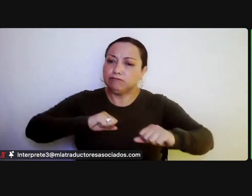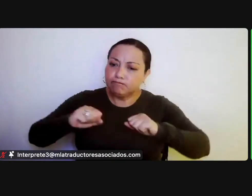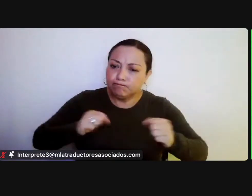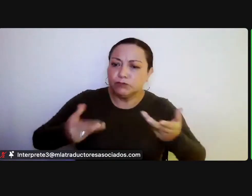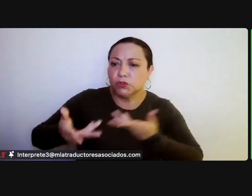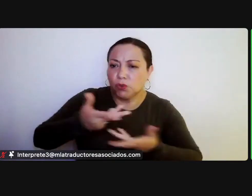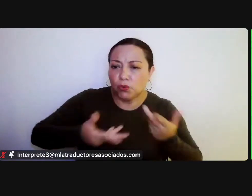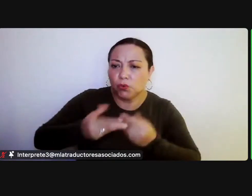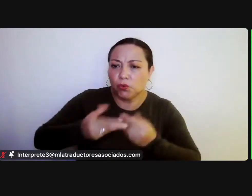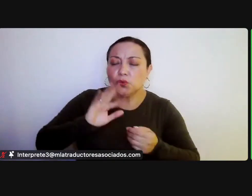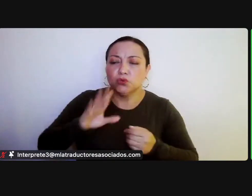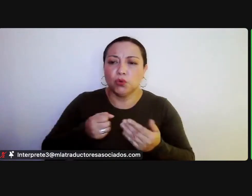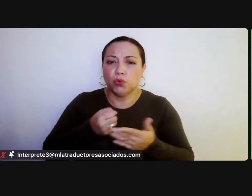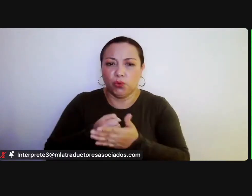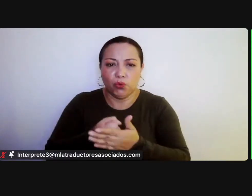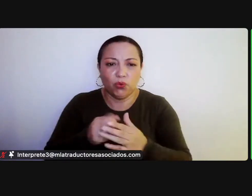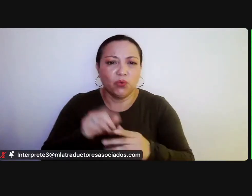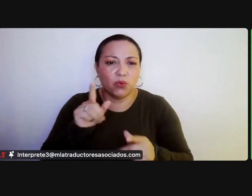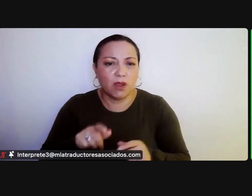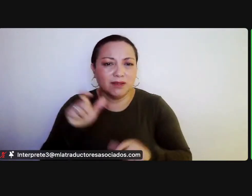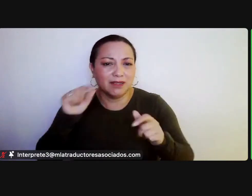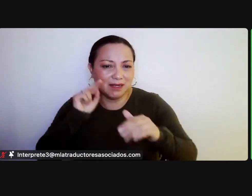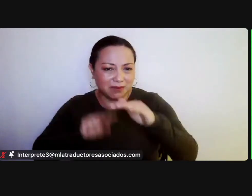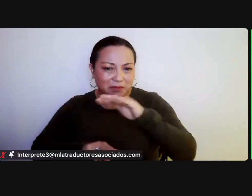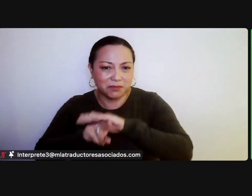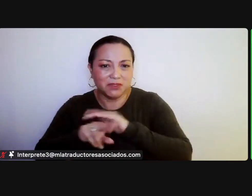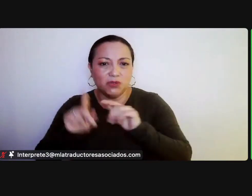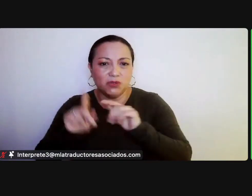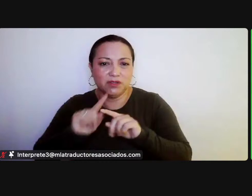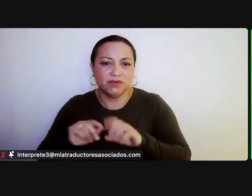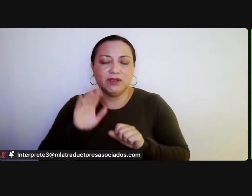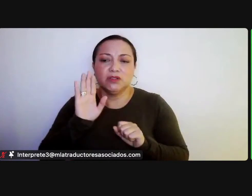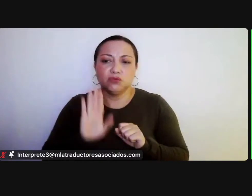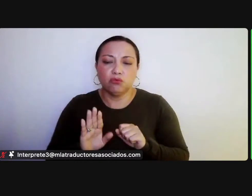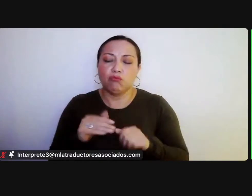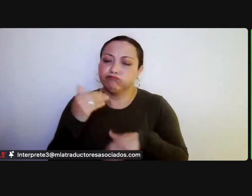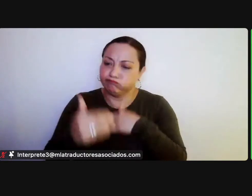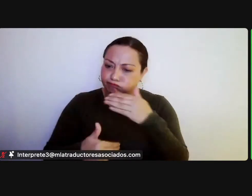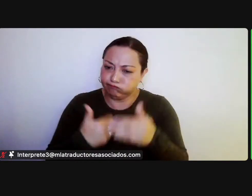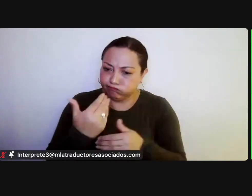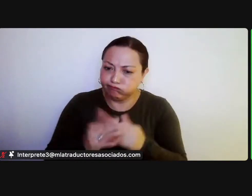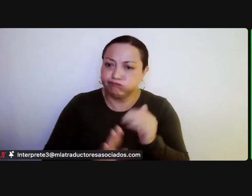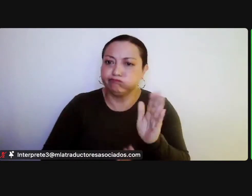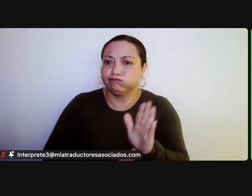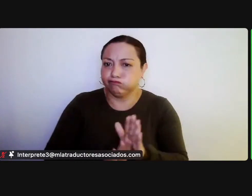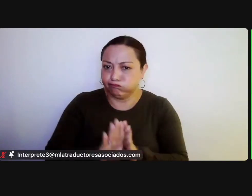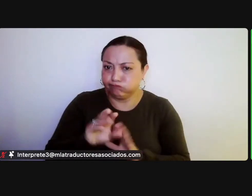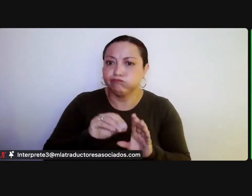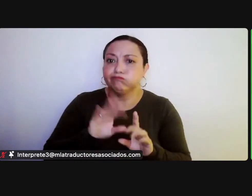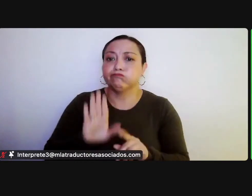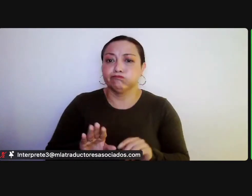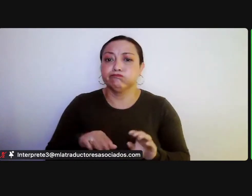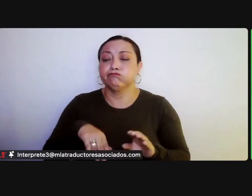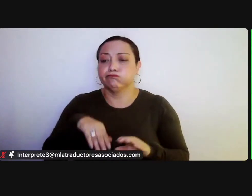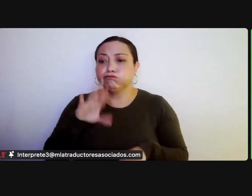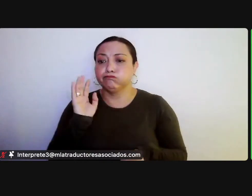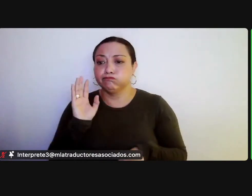situations that foster this and promote the actions for the perspectives that have been